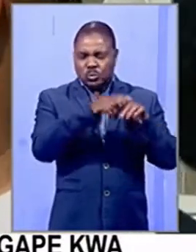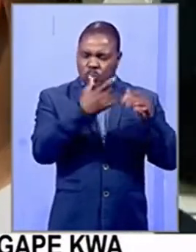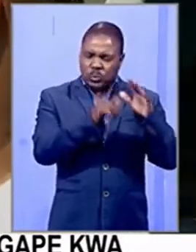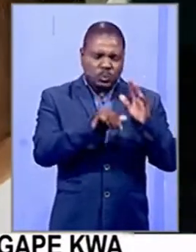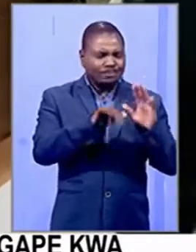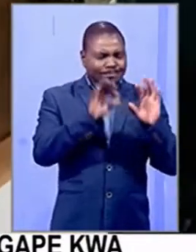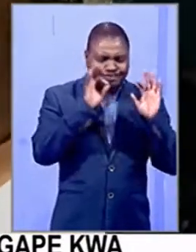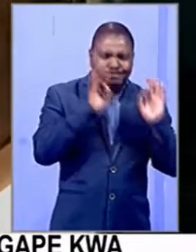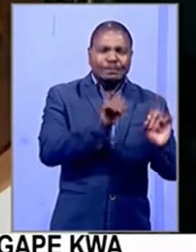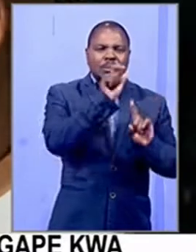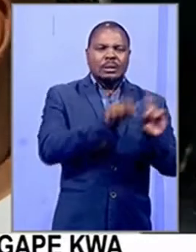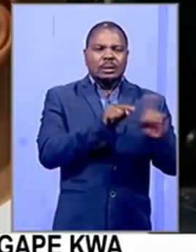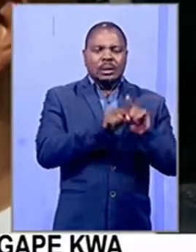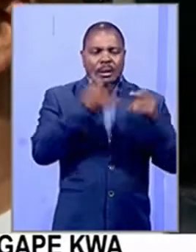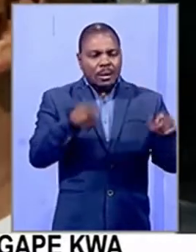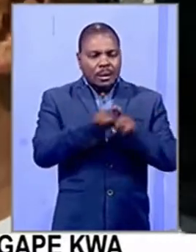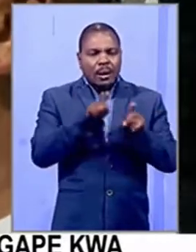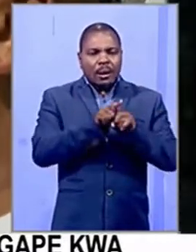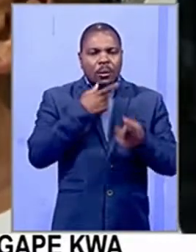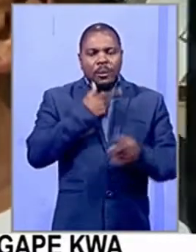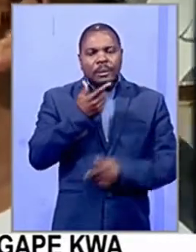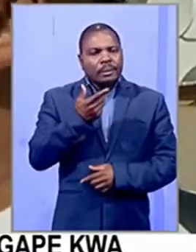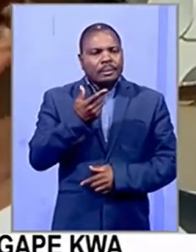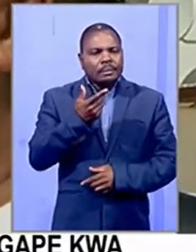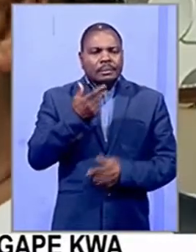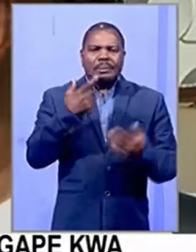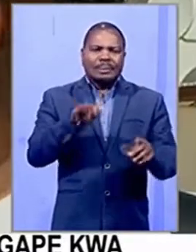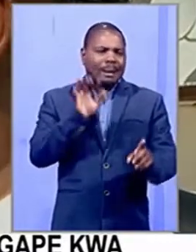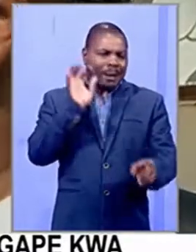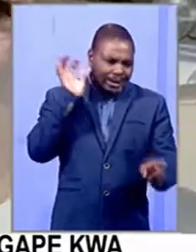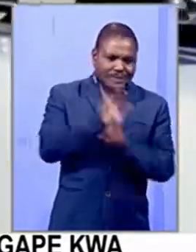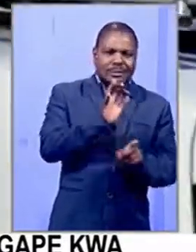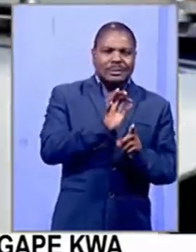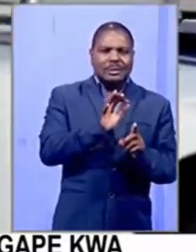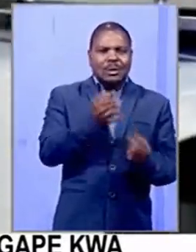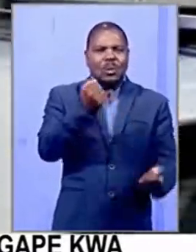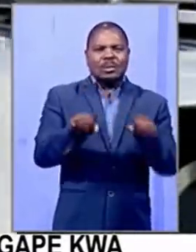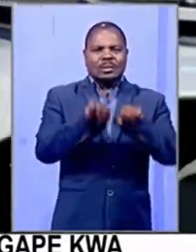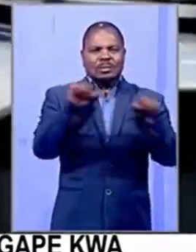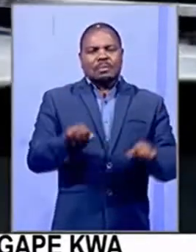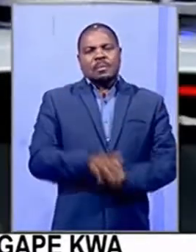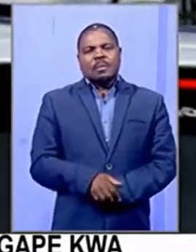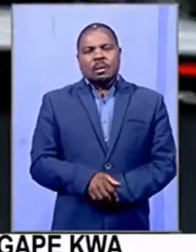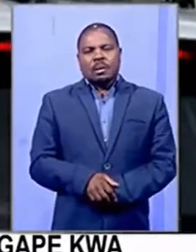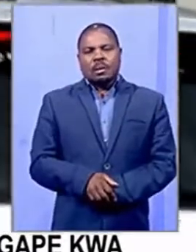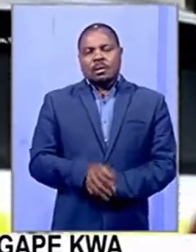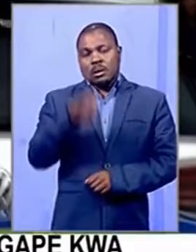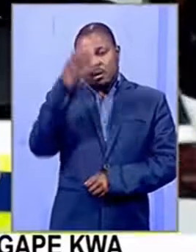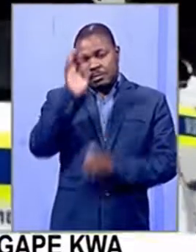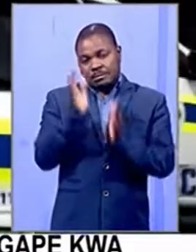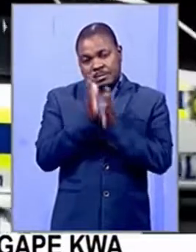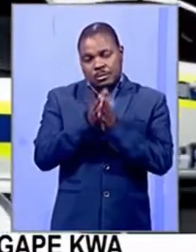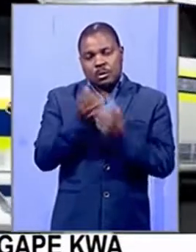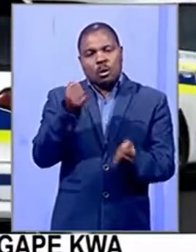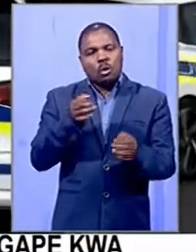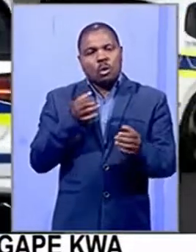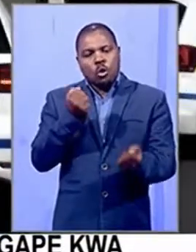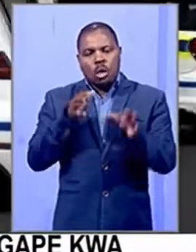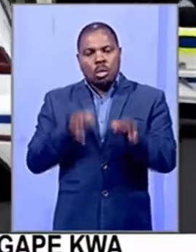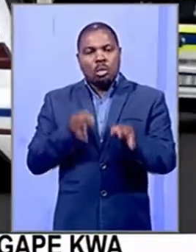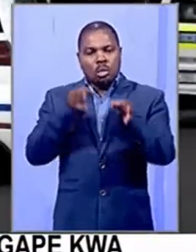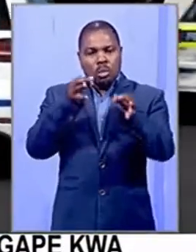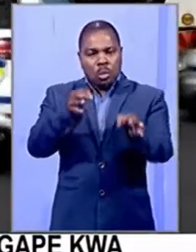insult to the criminal justice system. A direct attack. Yes, direct attack, yes. Puso e lopile gore kgetsi busediwa morago go